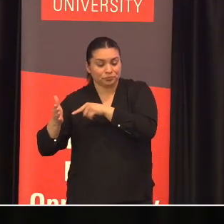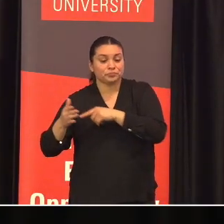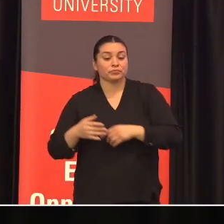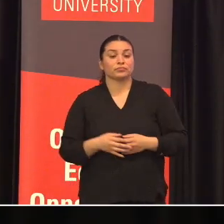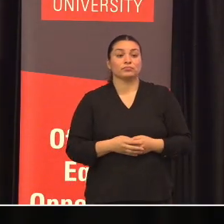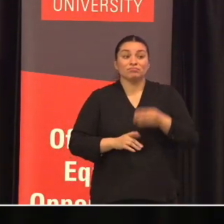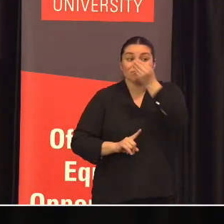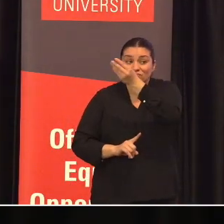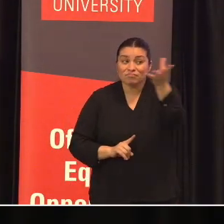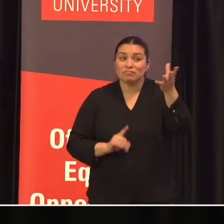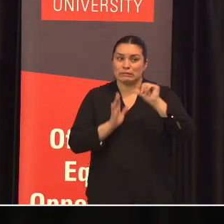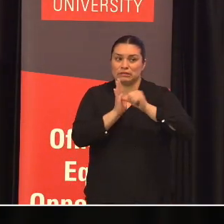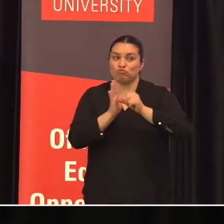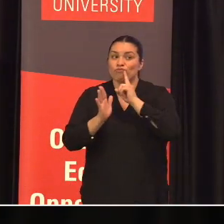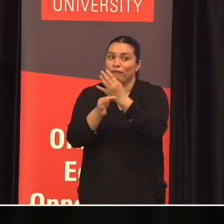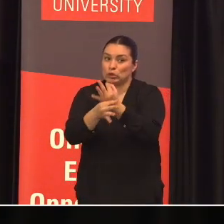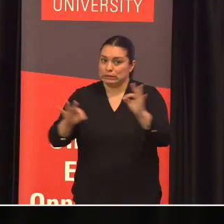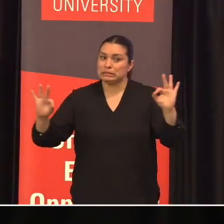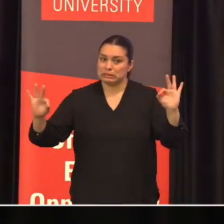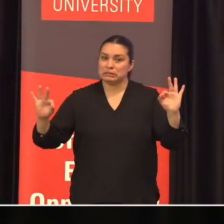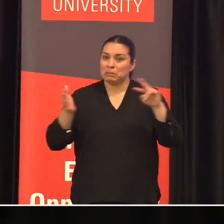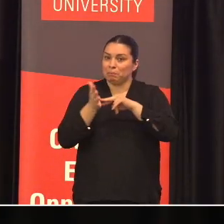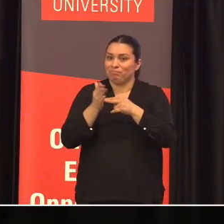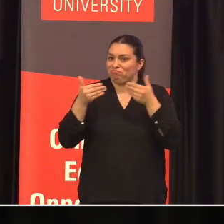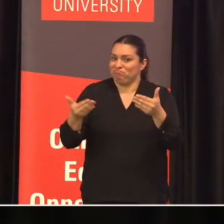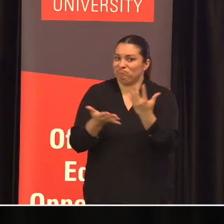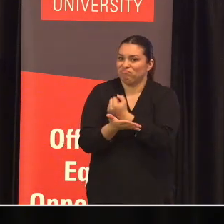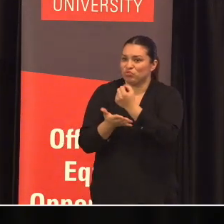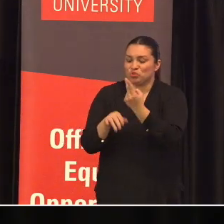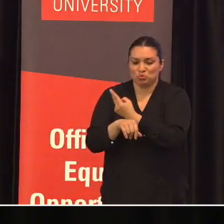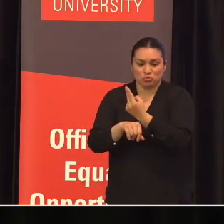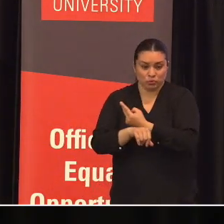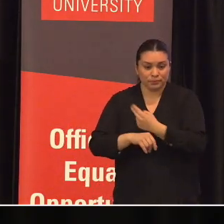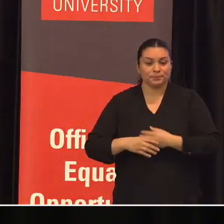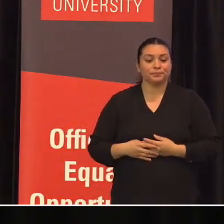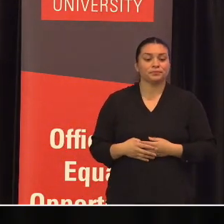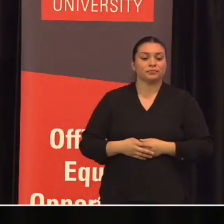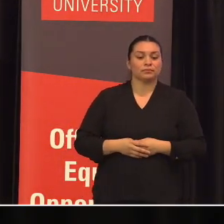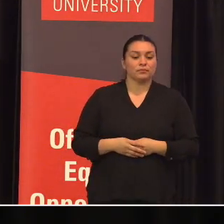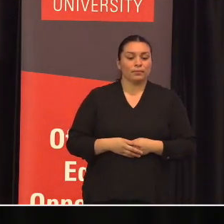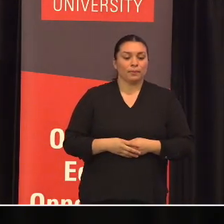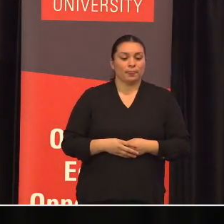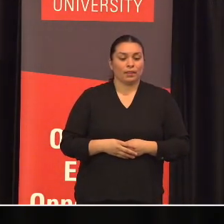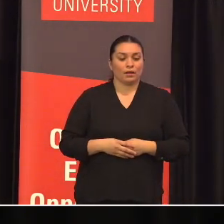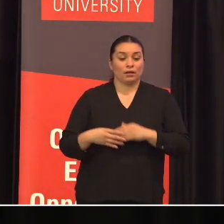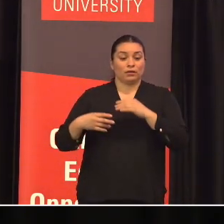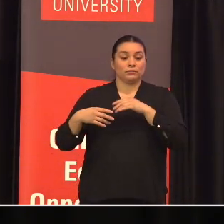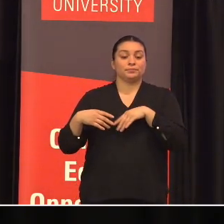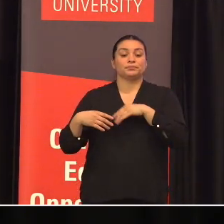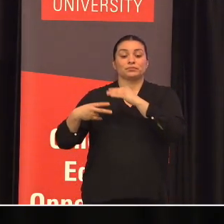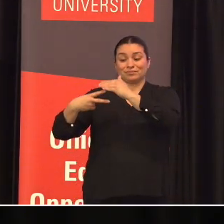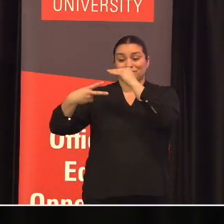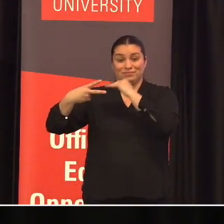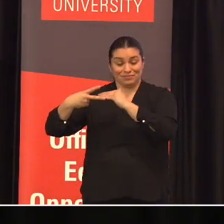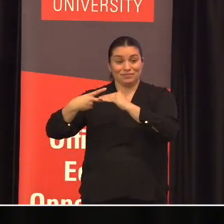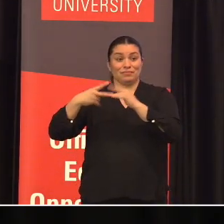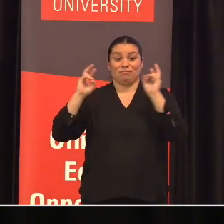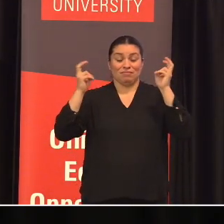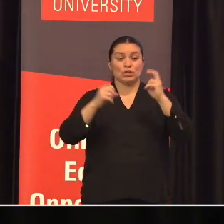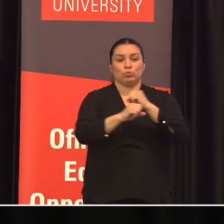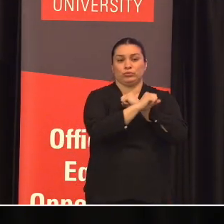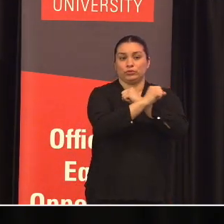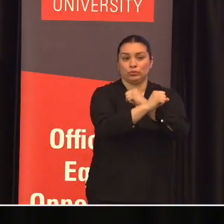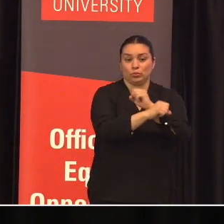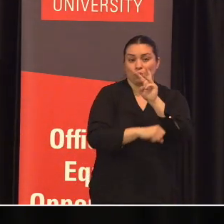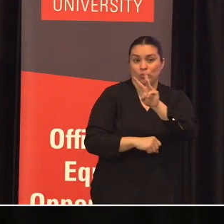web software, right? So it's a secure web browser, which means you can use it in any operating system, including Mac.